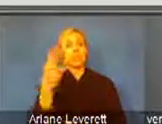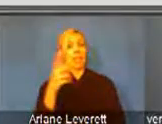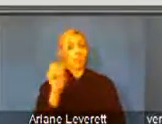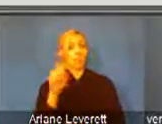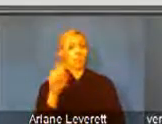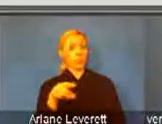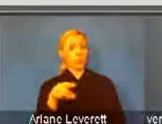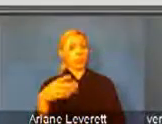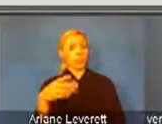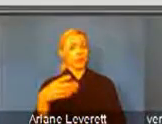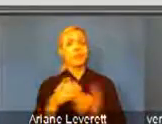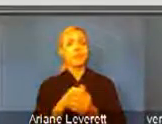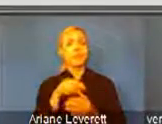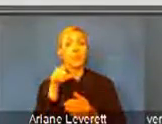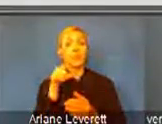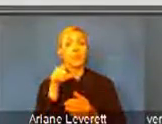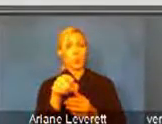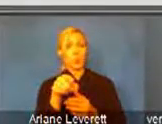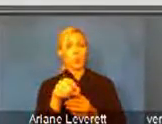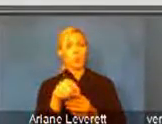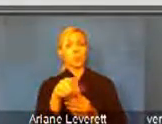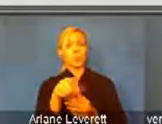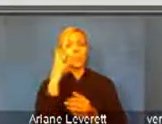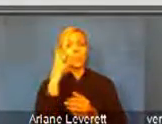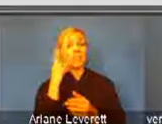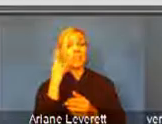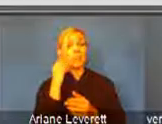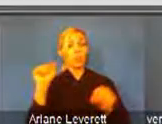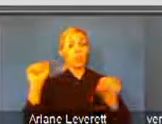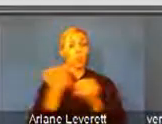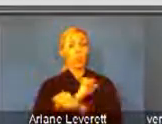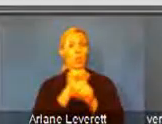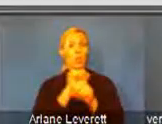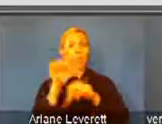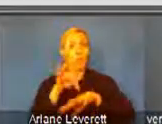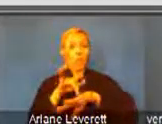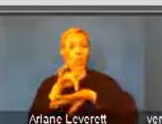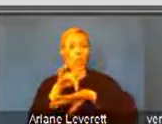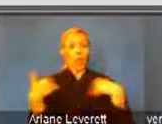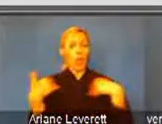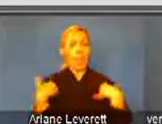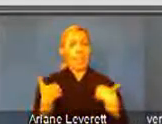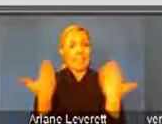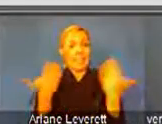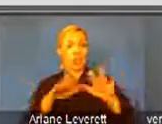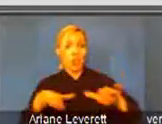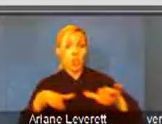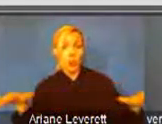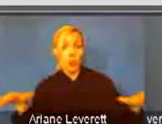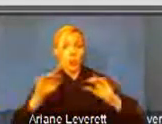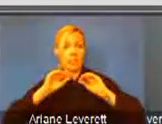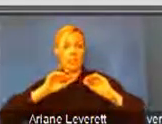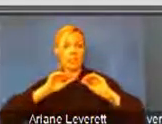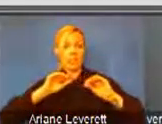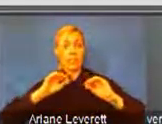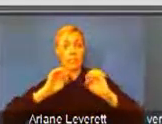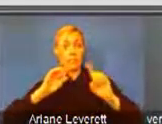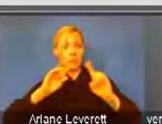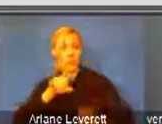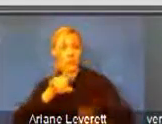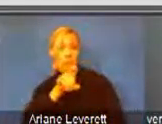is, do you have experience in the field of early childhood education? Please answer.